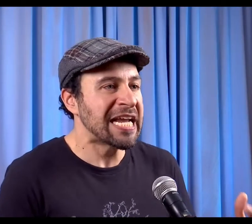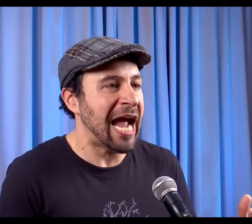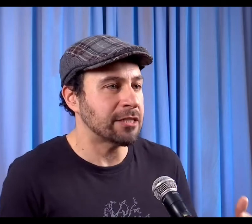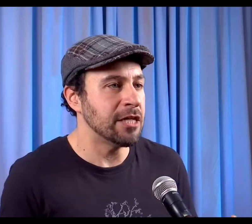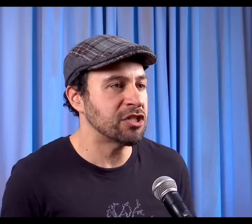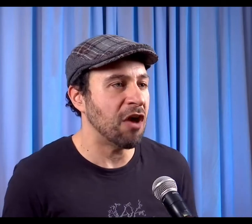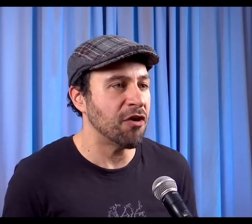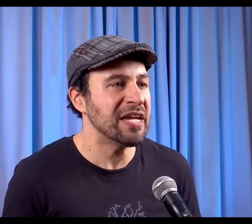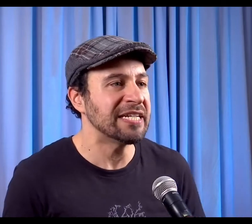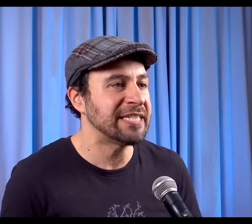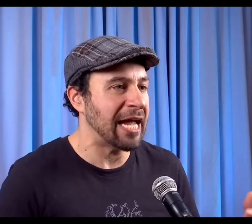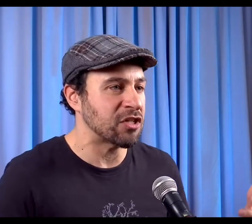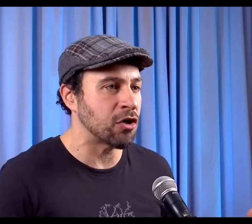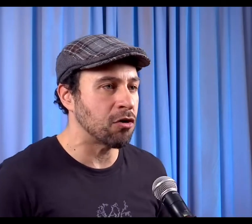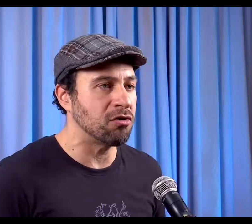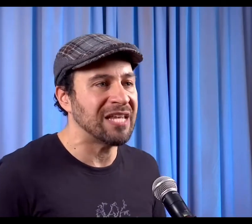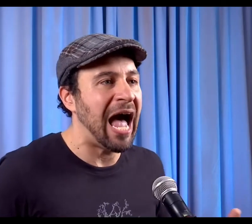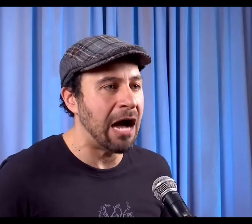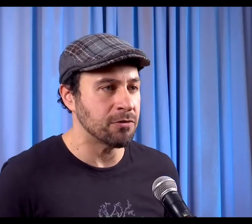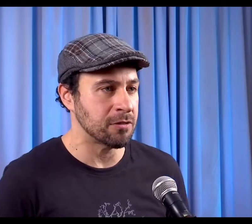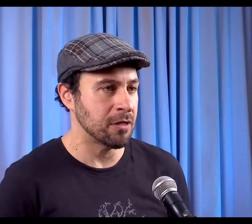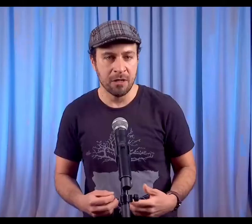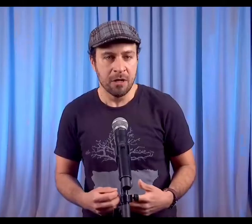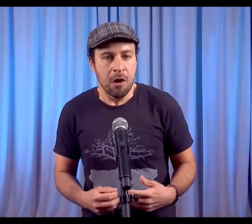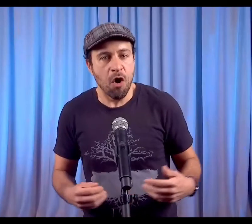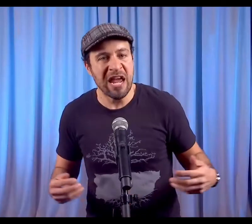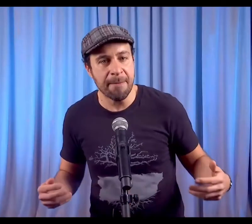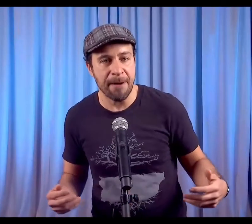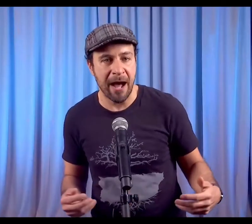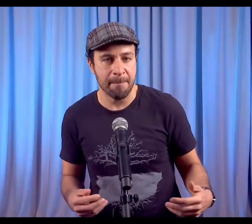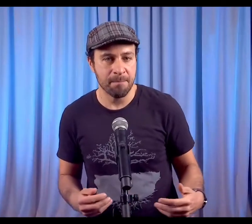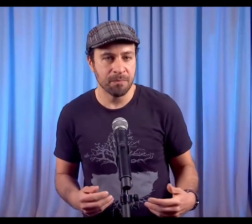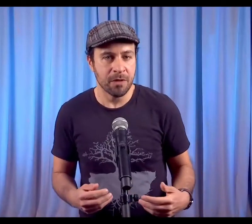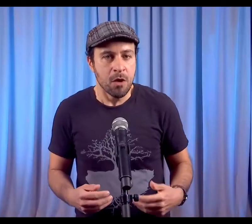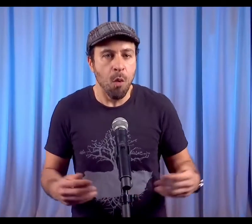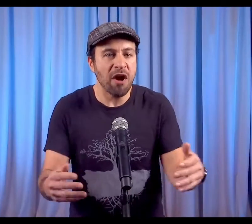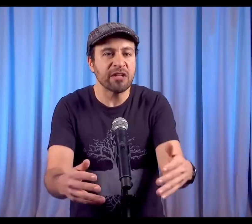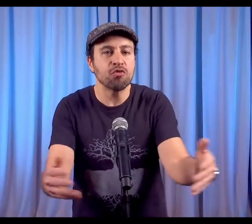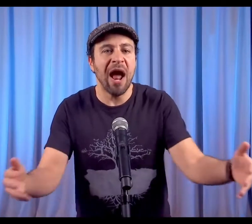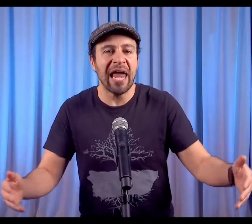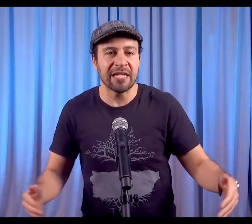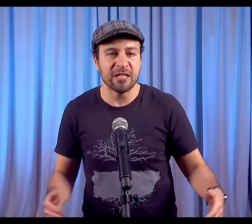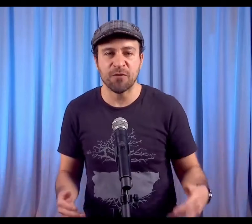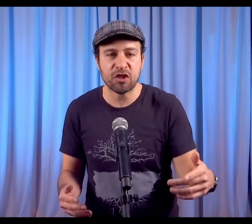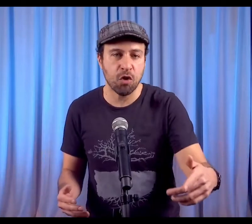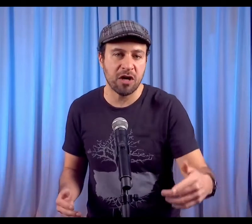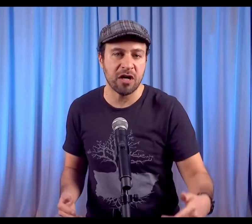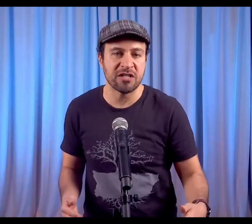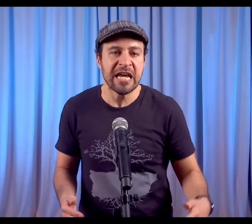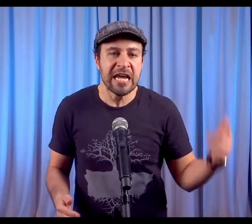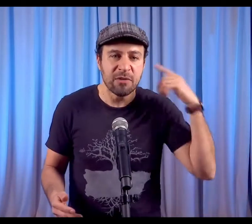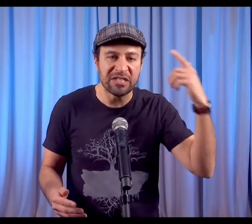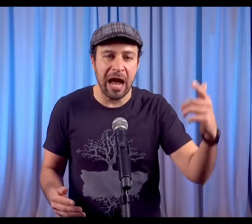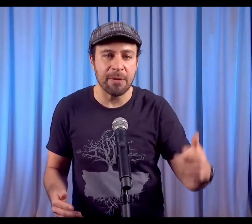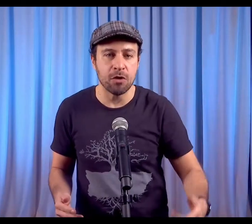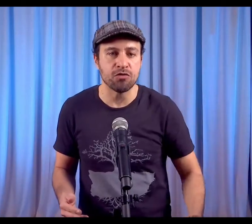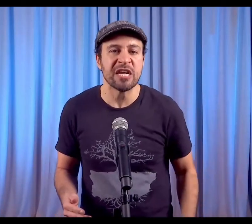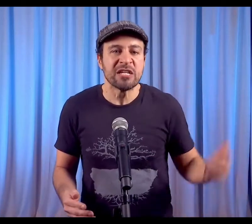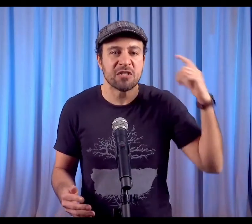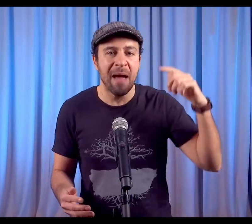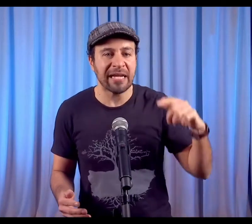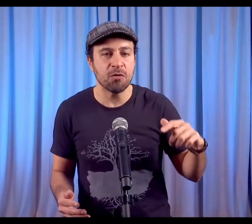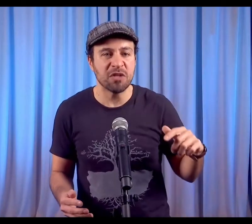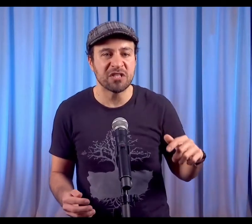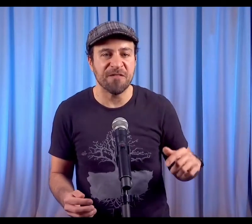festivals, catching each other in a dance circle to house or hip hop. Walking through alleys for shortcuts, hearing